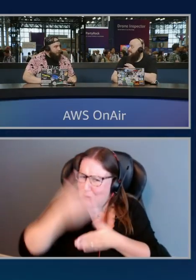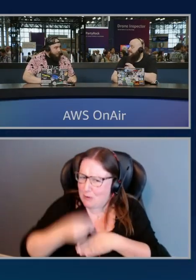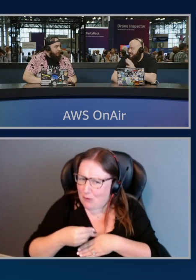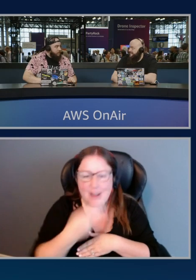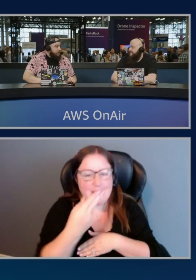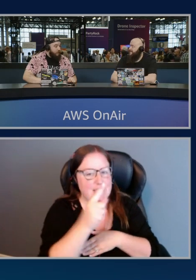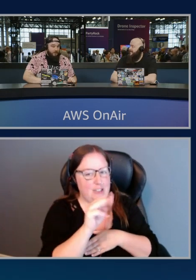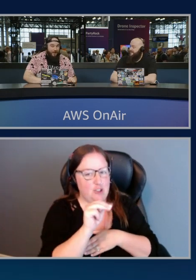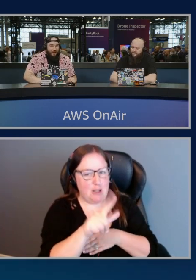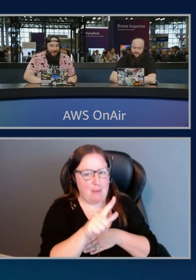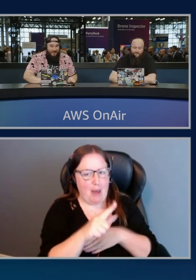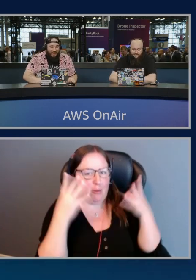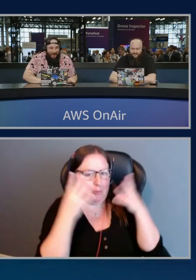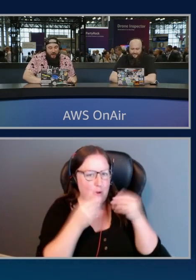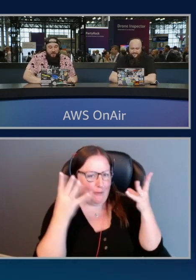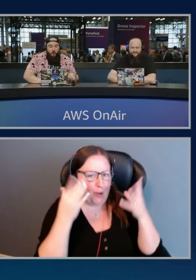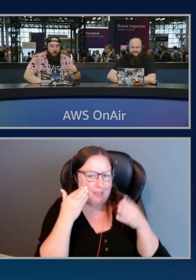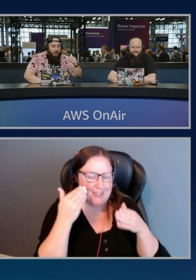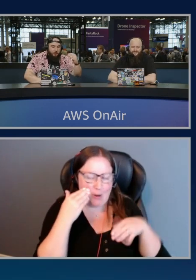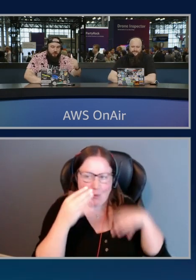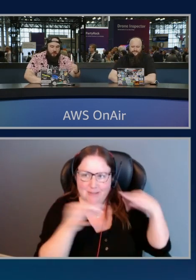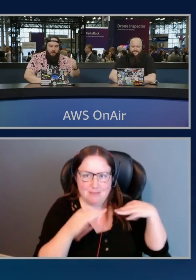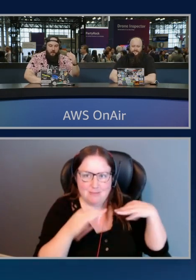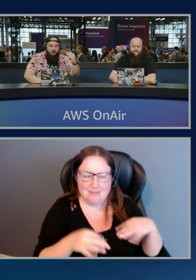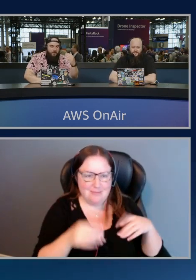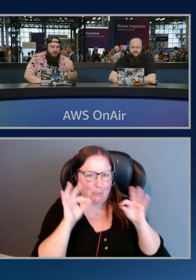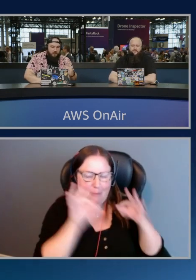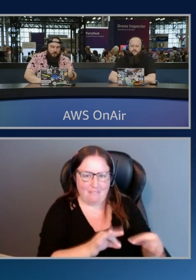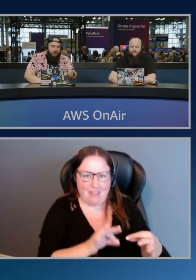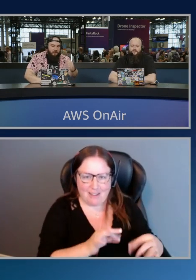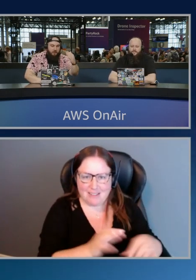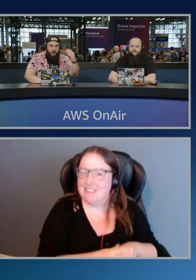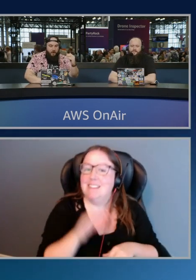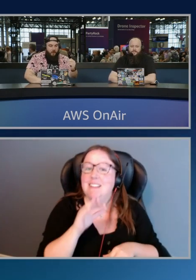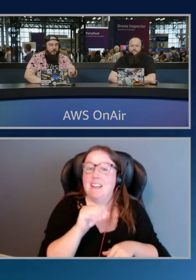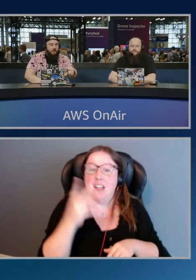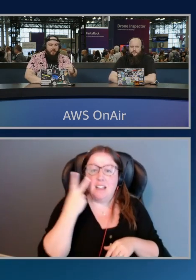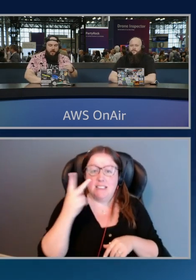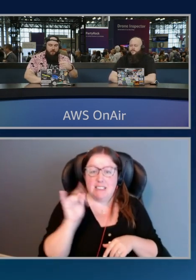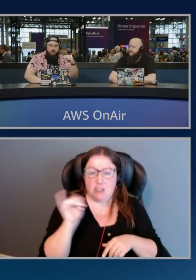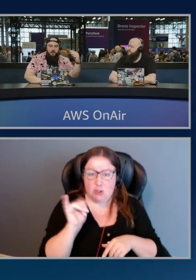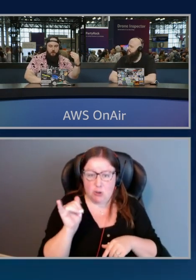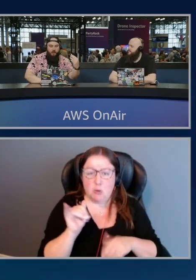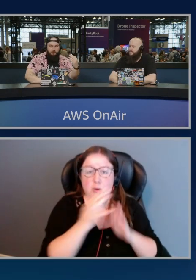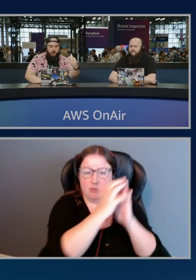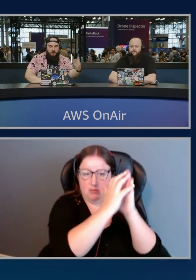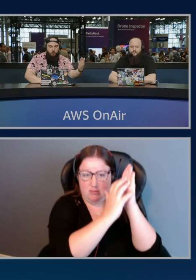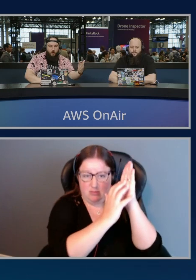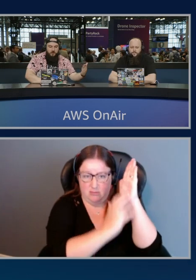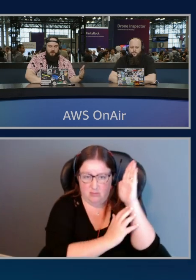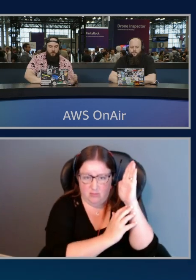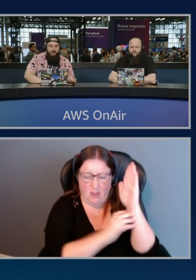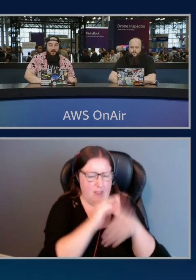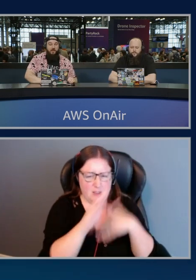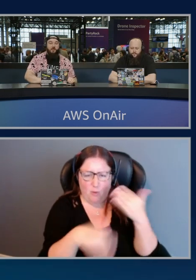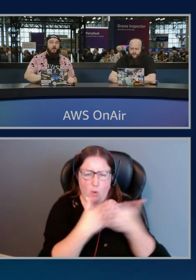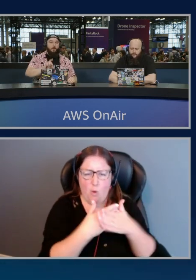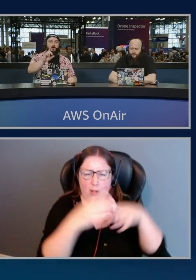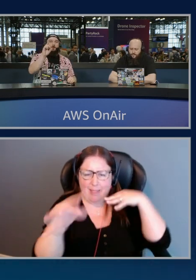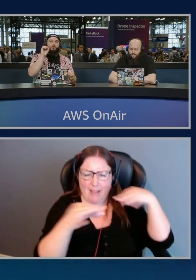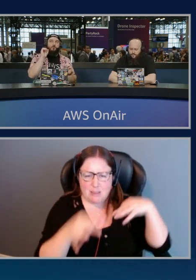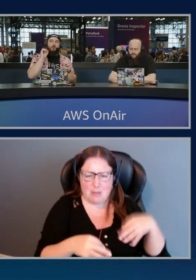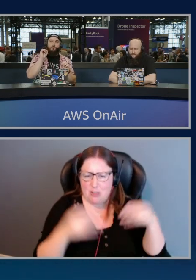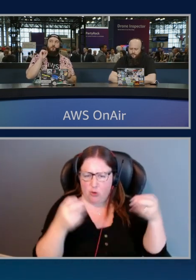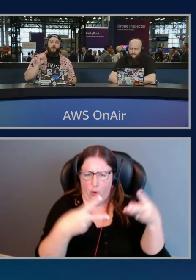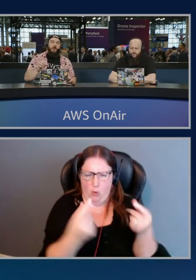perfectly. Yeah, it's great. Like, yeah, exactly. So it uses that, and it finds the T-body, right? It kind of gives me this whole explanation of what this code exactly does.